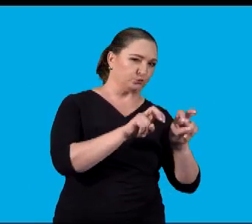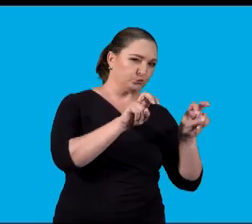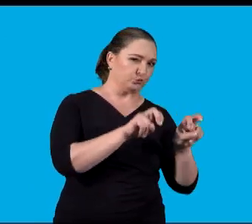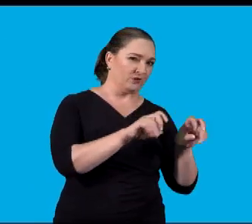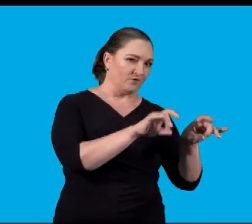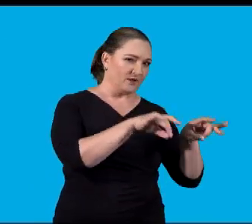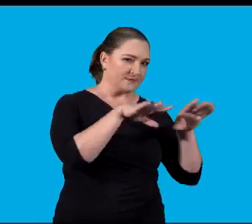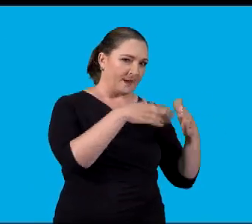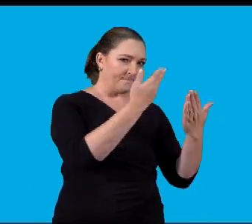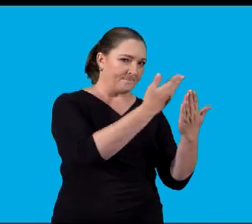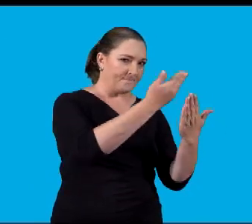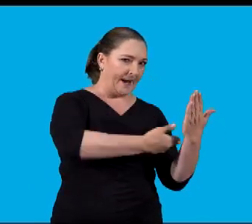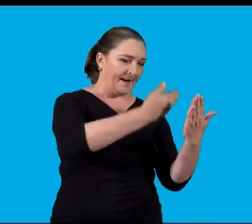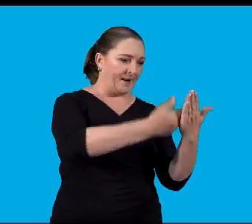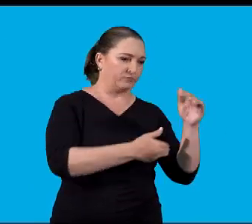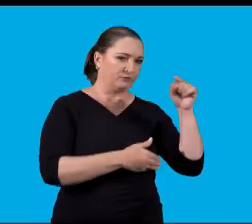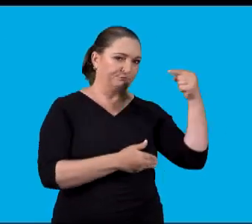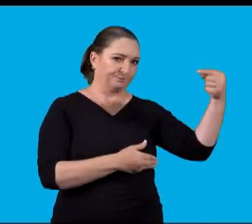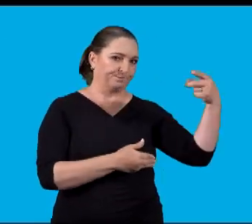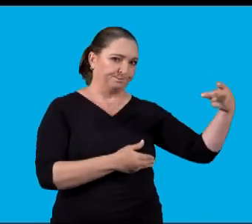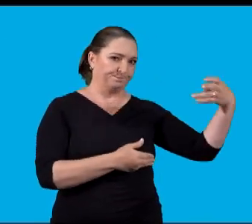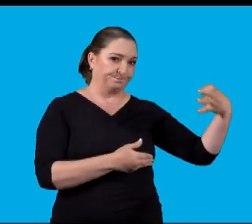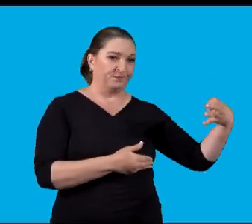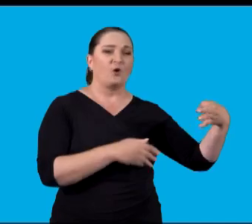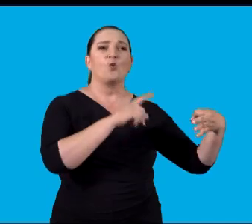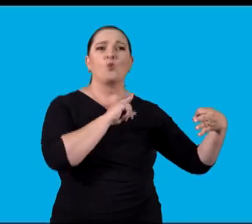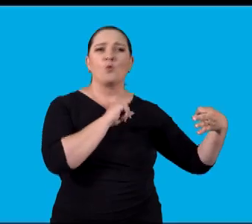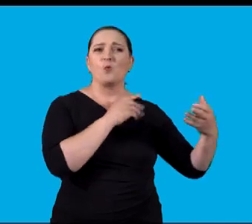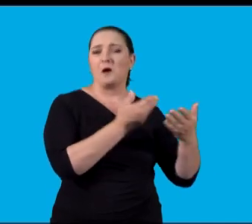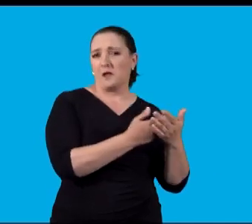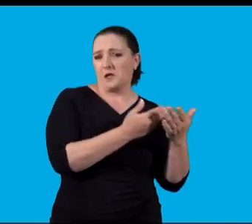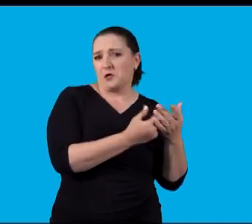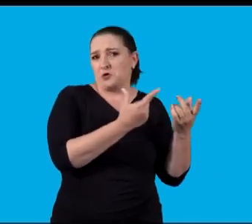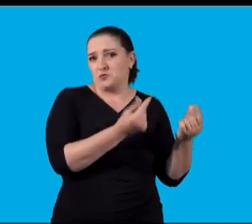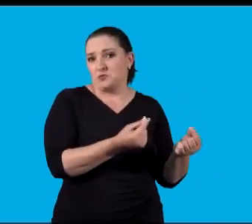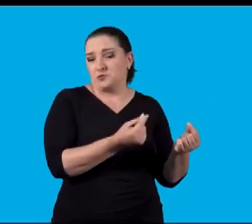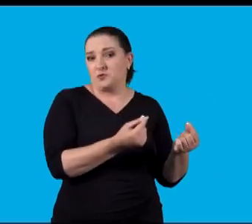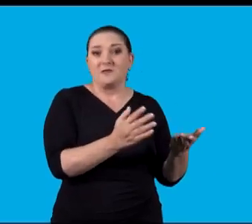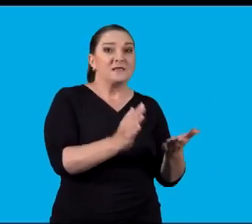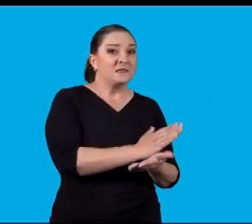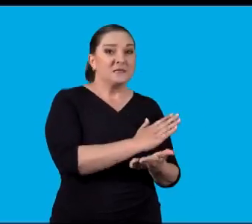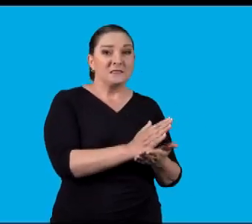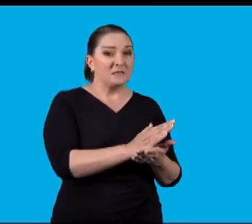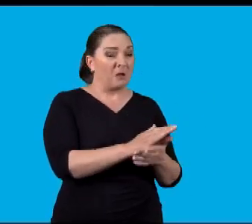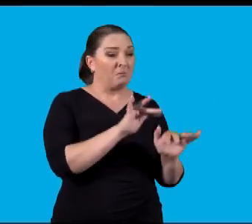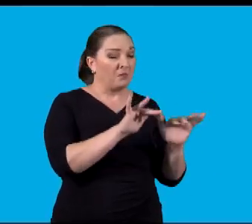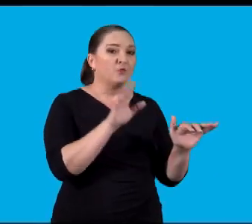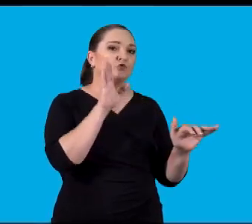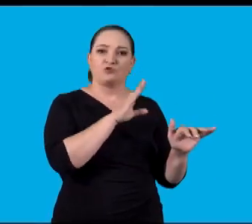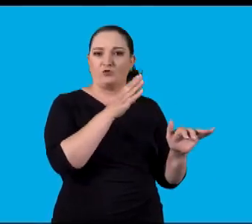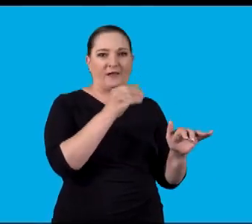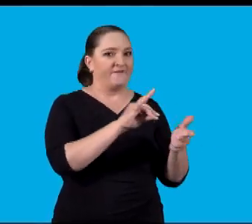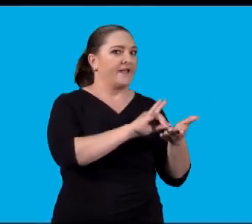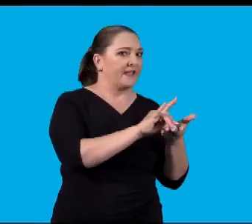these papers out, because you'll be able to do interesting calculations. Remember, in some of these papers, you don't have the entire cash